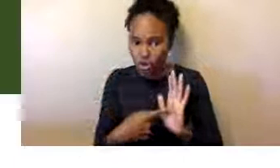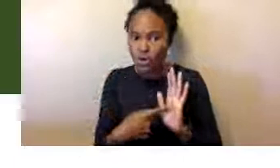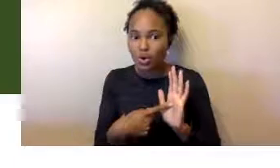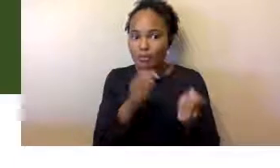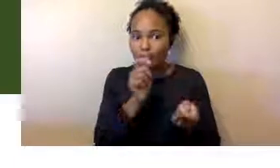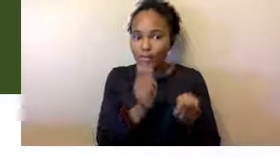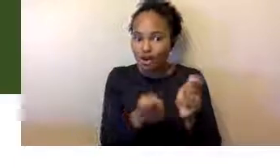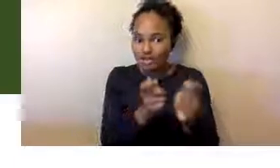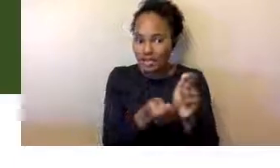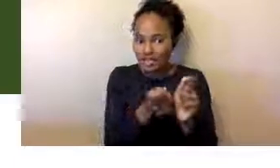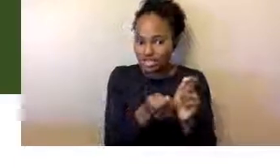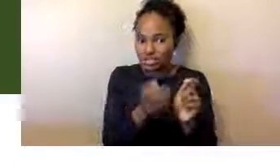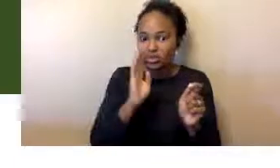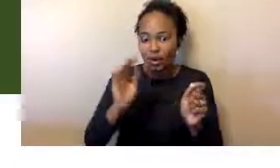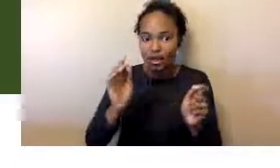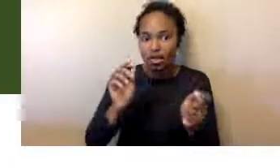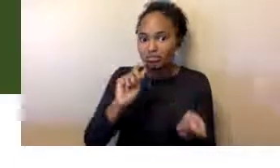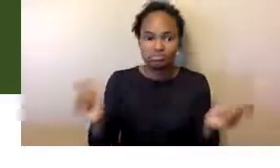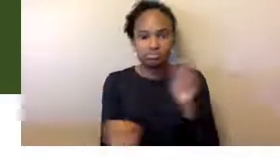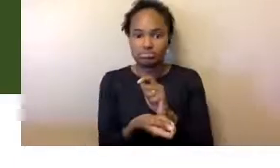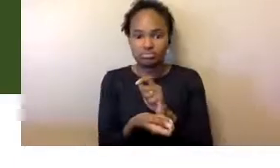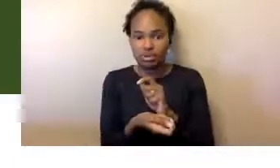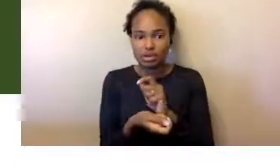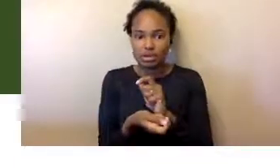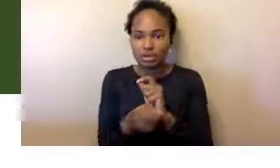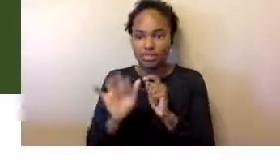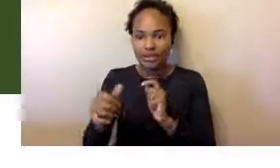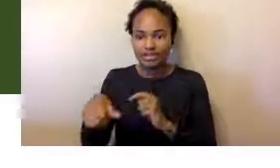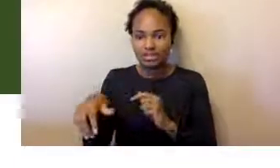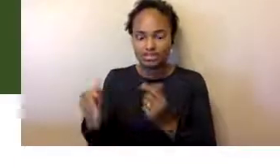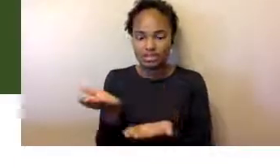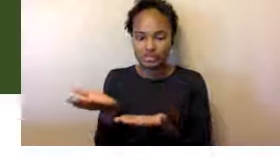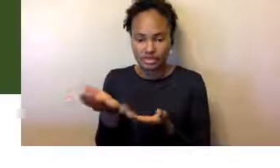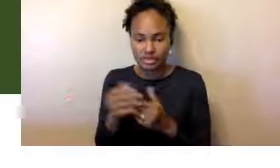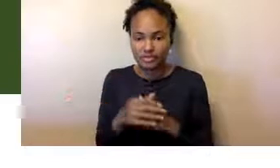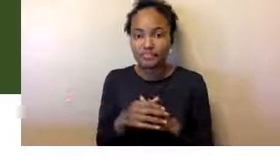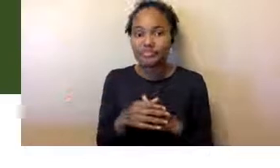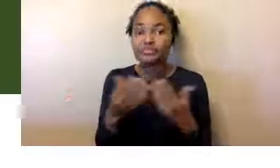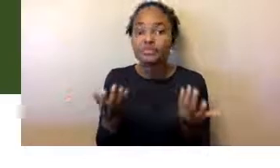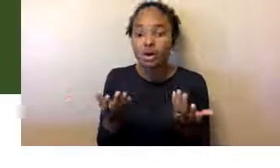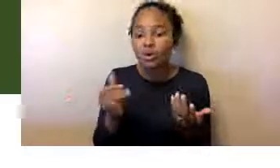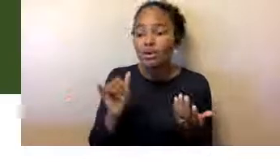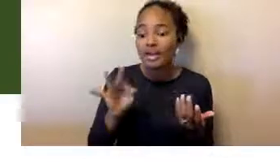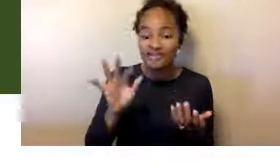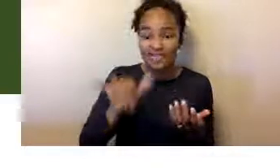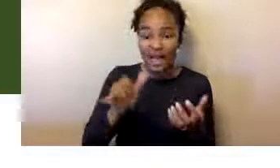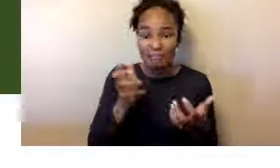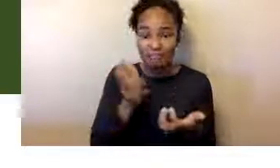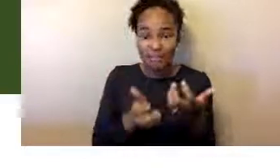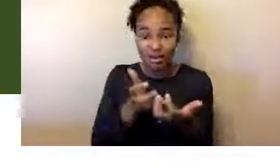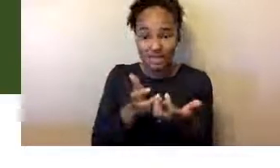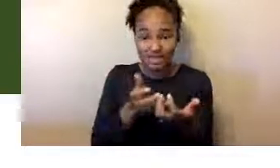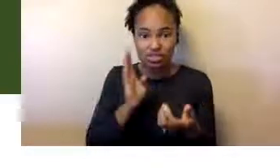or program. So unless the reasonable modification would completely change the service